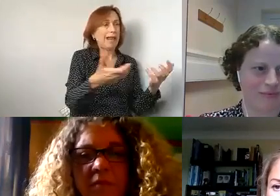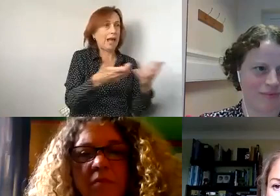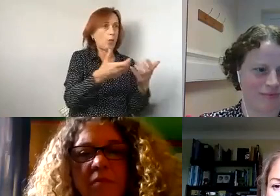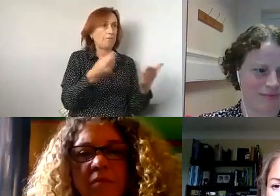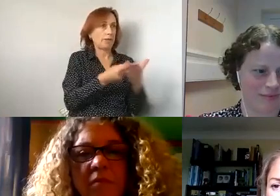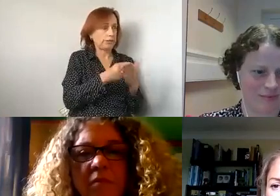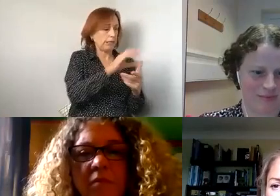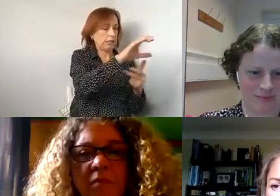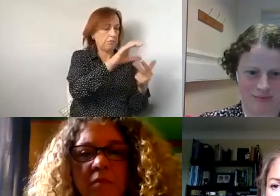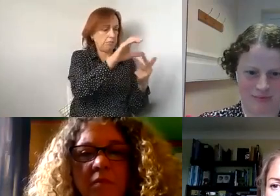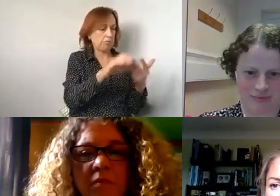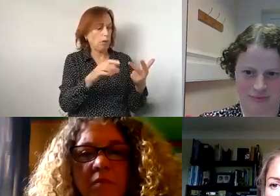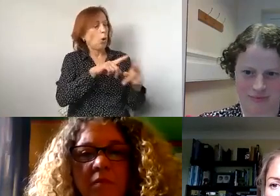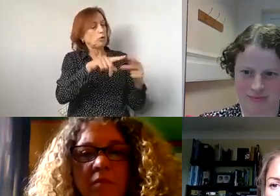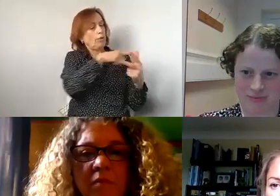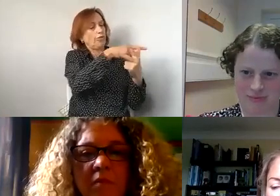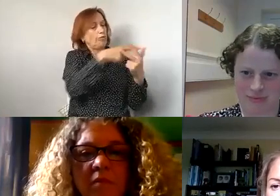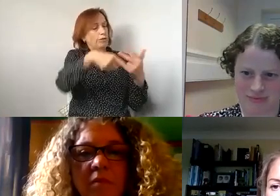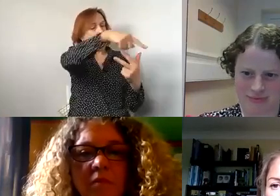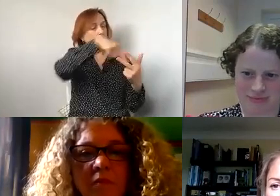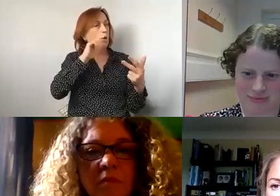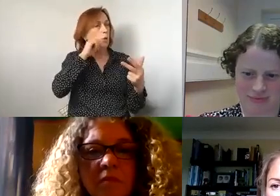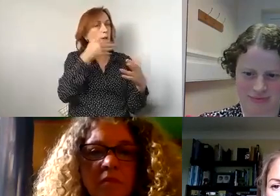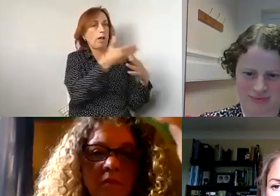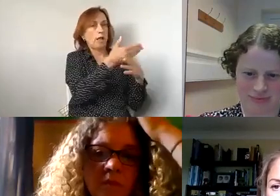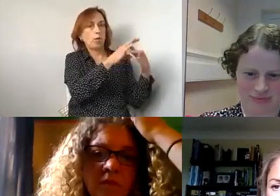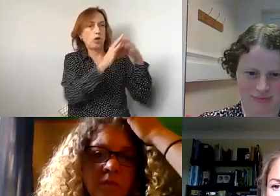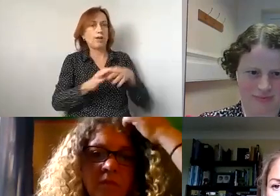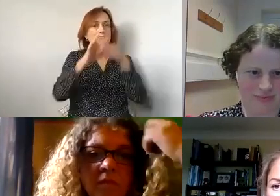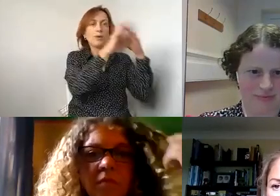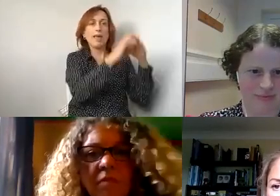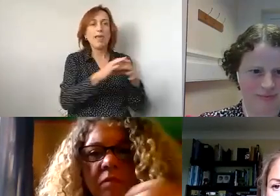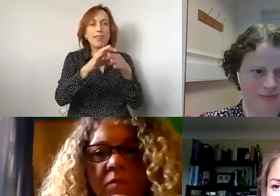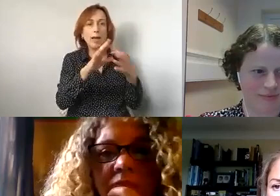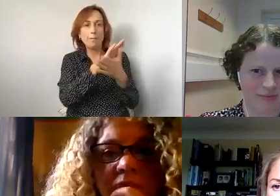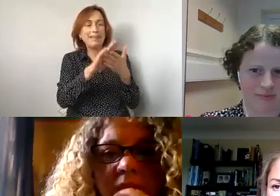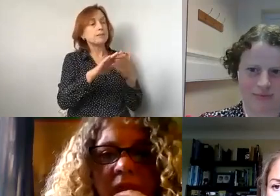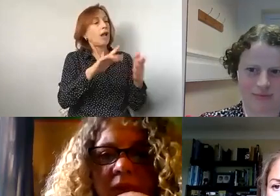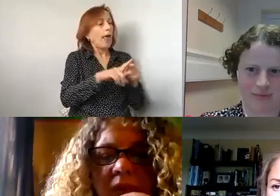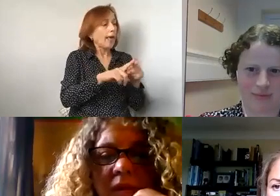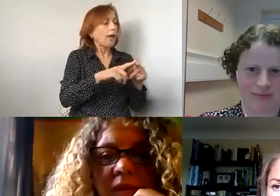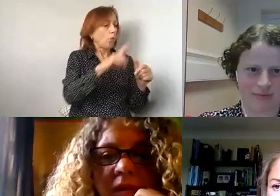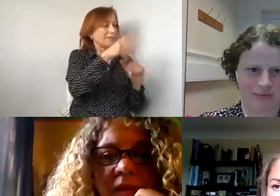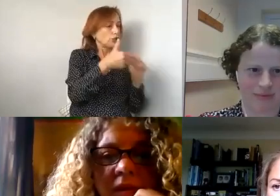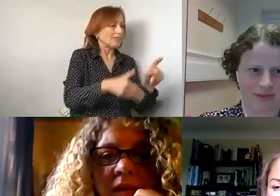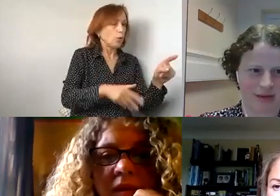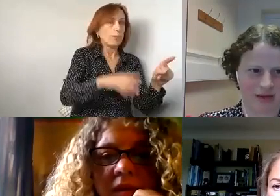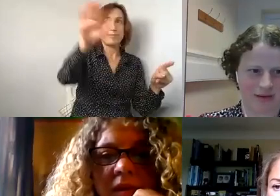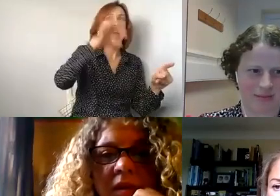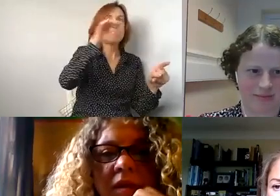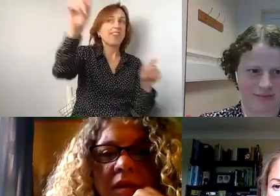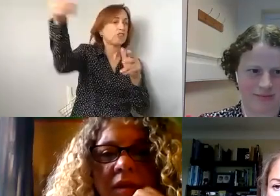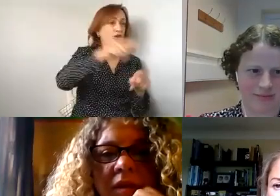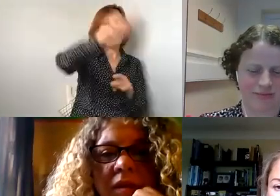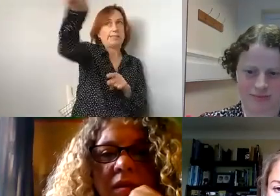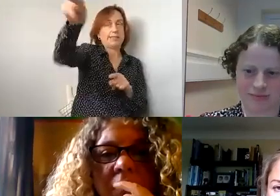between services to not encourage cost shifting from the problem from one service to another, but have a more joined up and